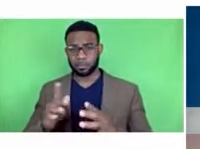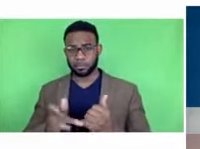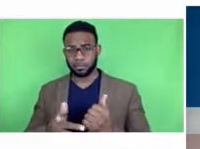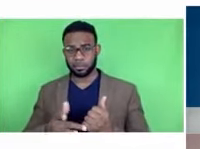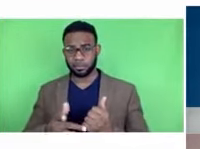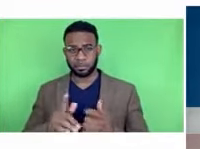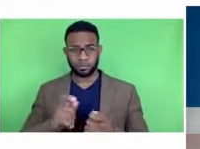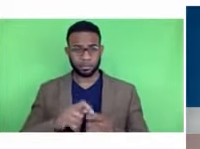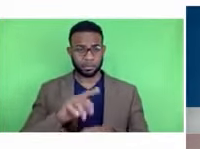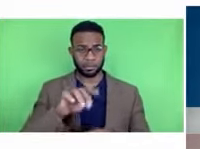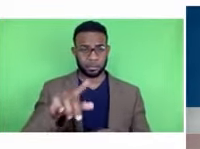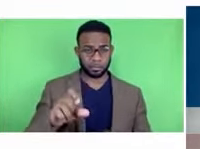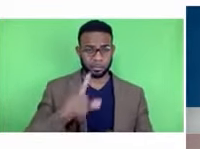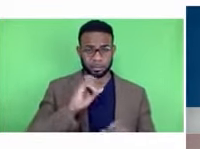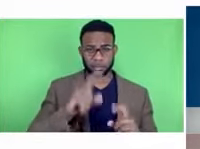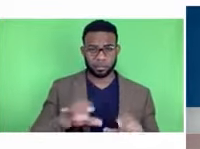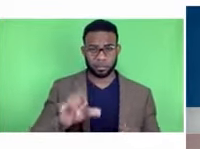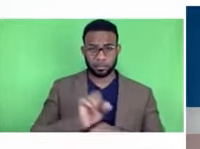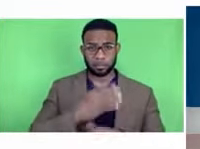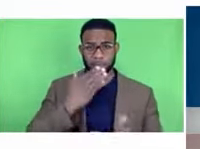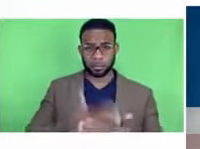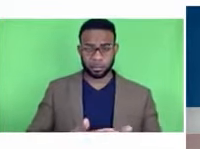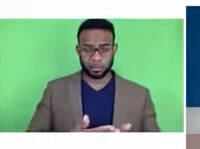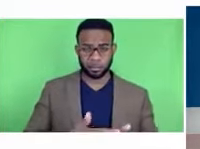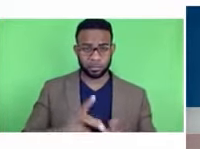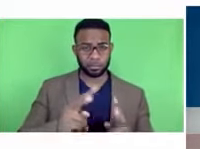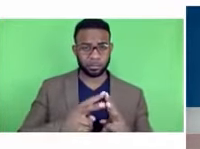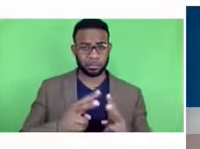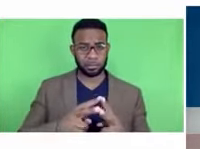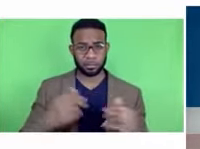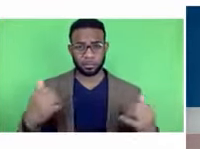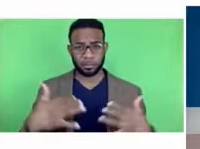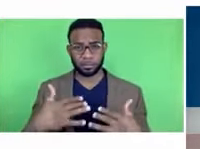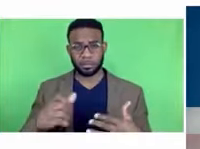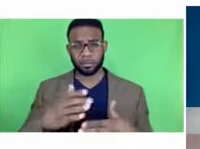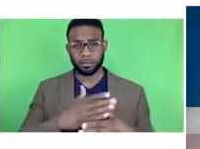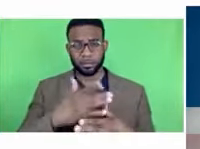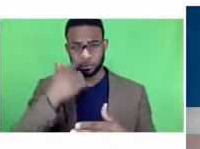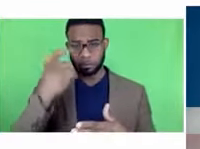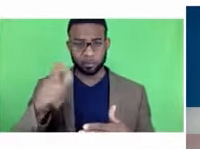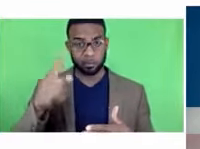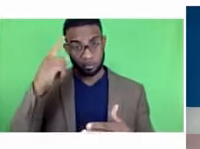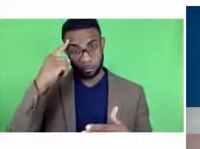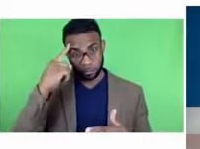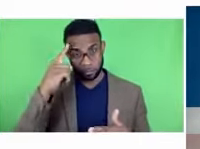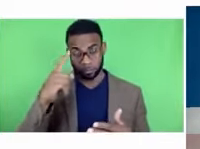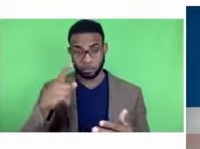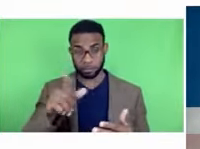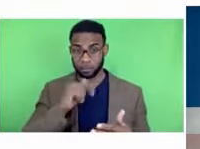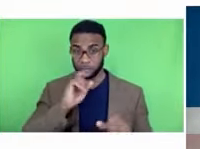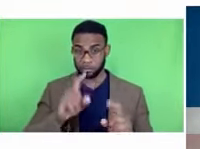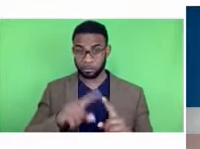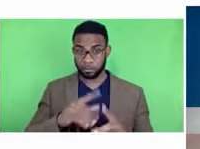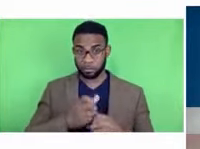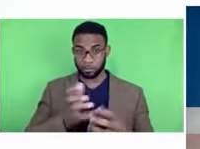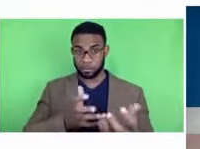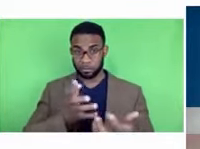certain tools to be able to do their job well. And they're very, very afraid of disclosing because they think they're not going to be able to get